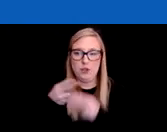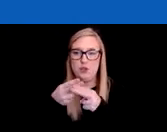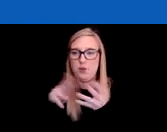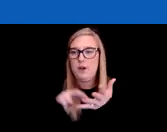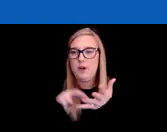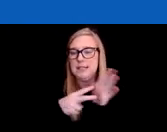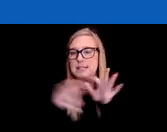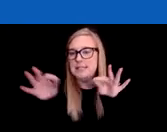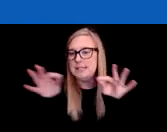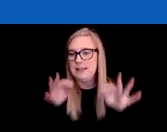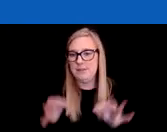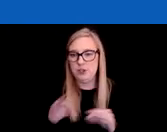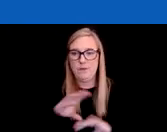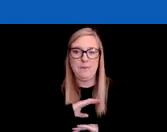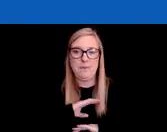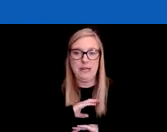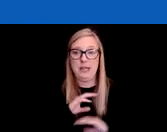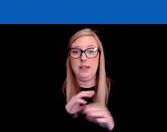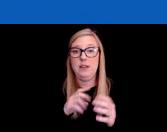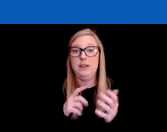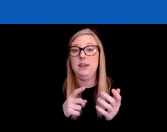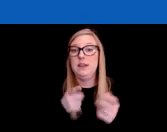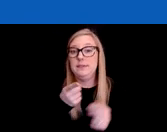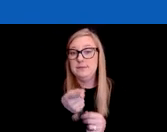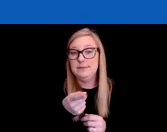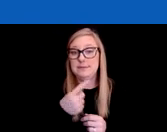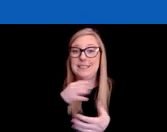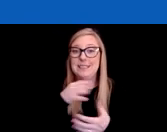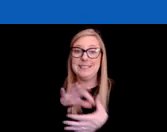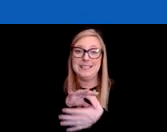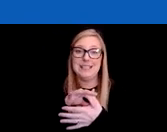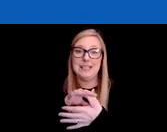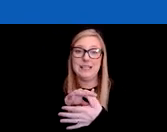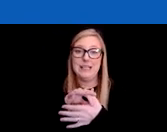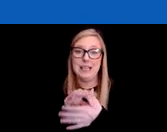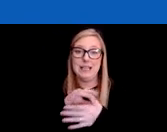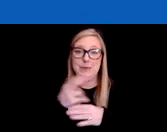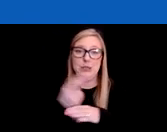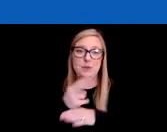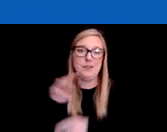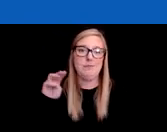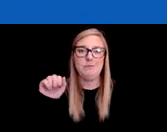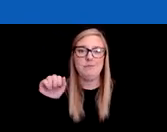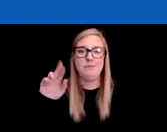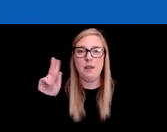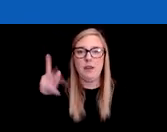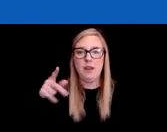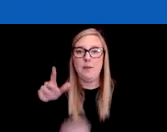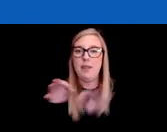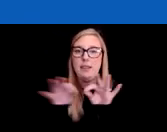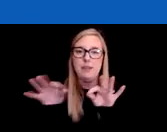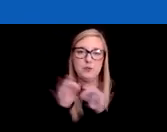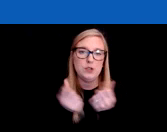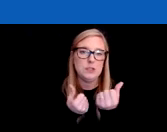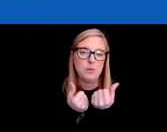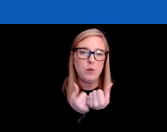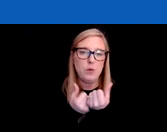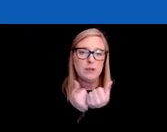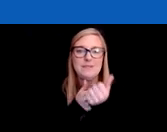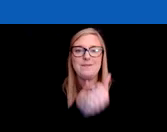of meeting this requirement is that content implementing using markup languages supports the following text style